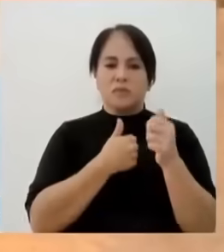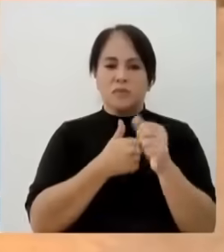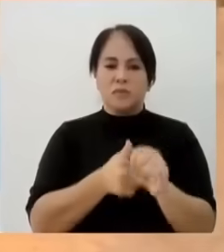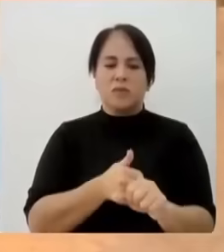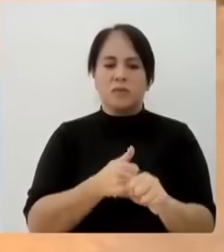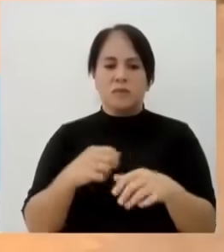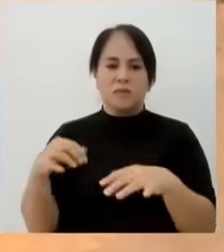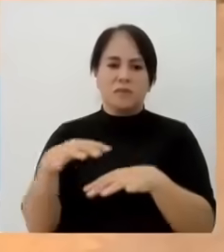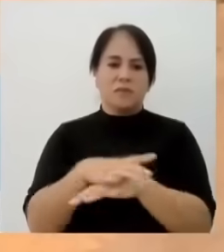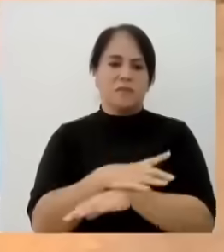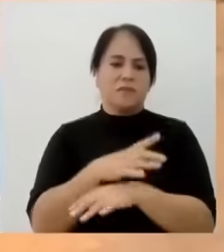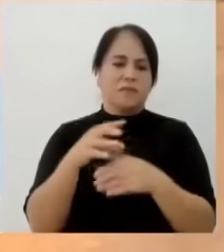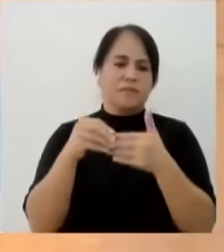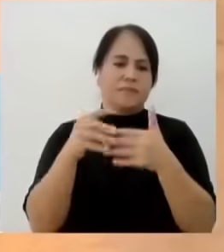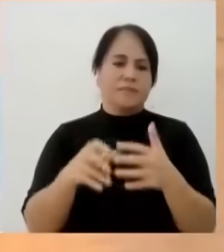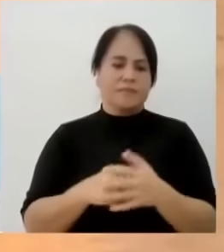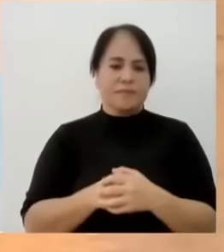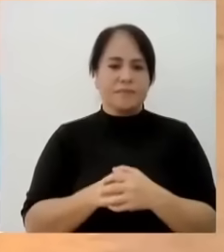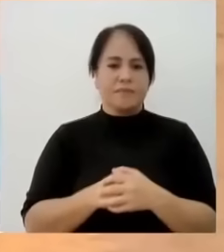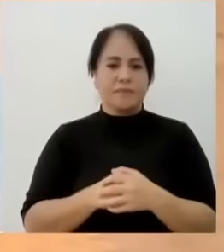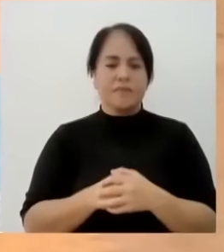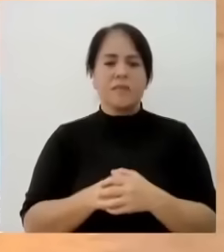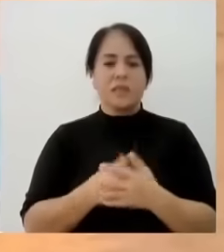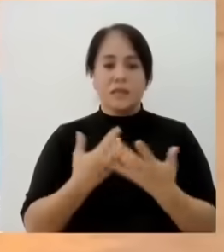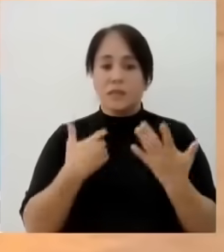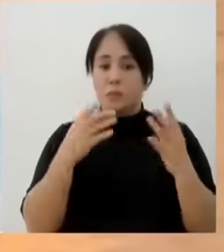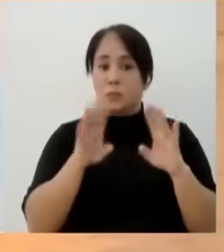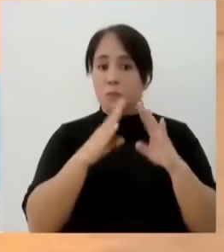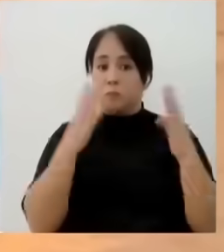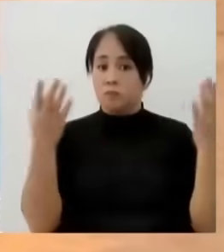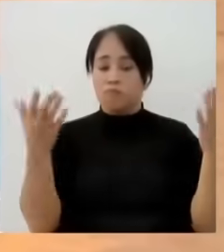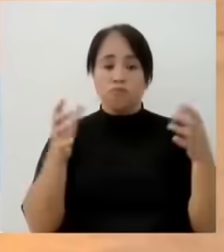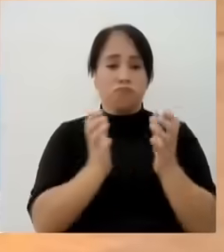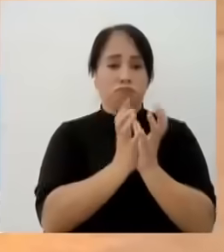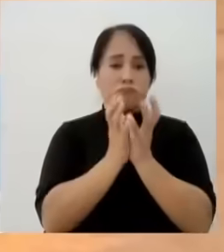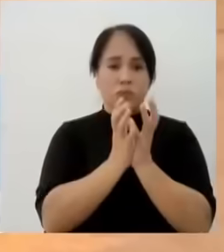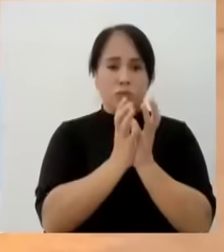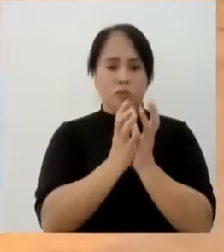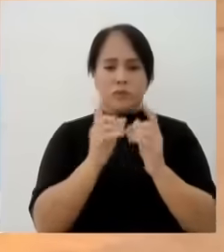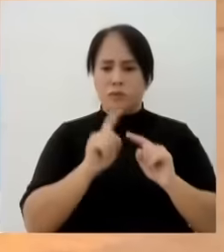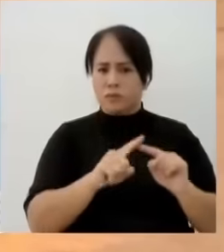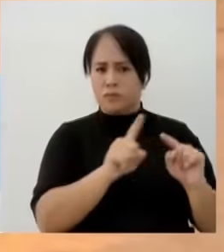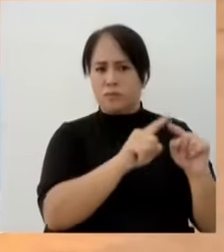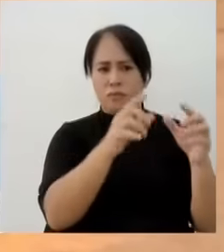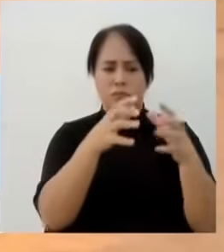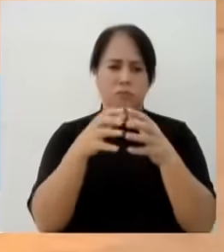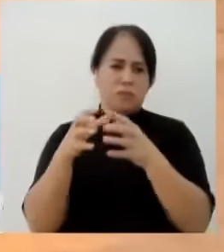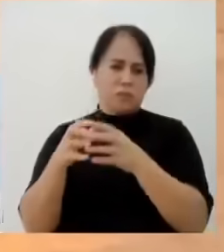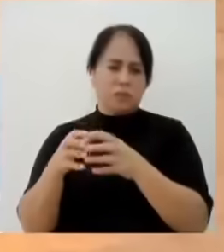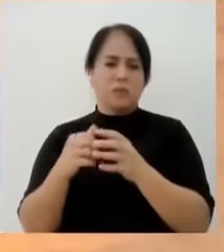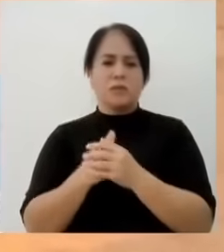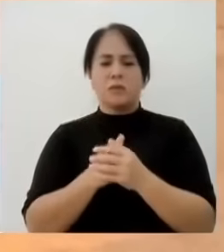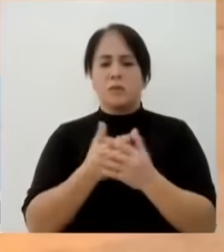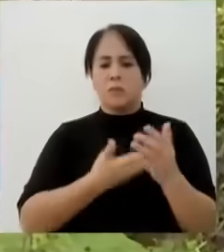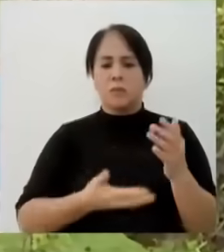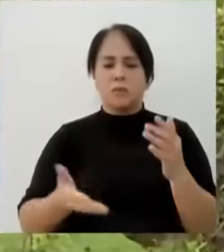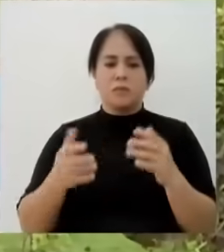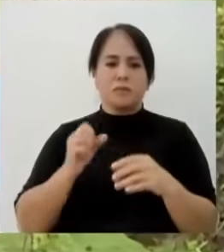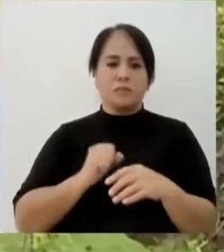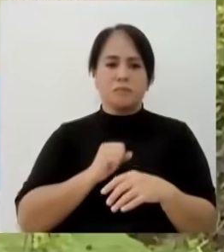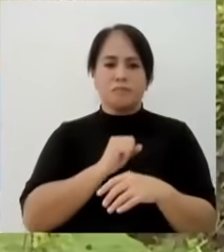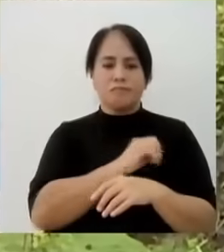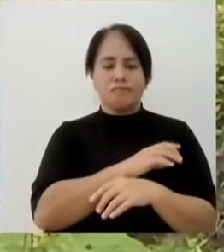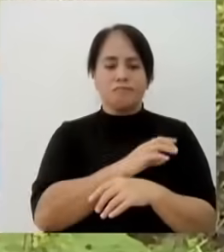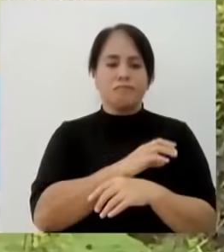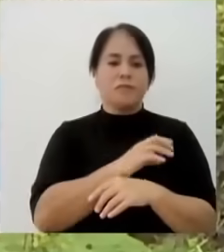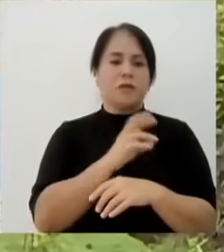of these leaders. And they're opening their community now to different sectors, and they're even inviting Senator Risa Hontiveros and